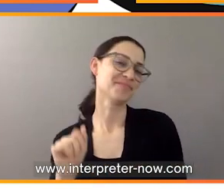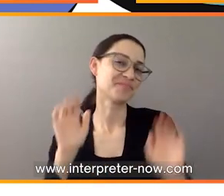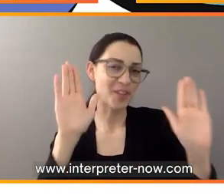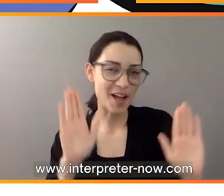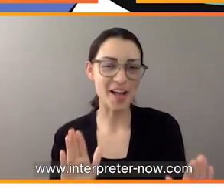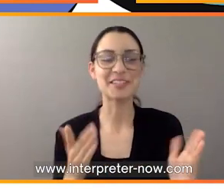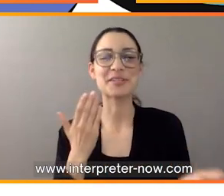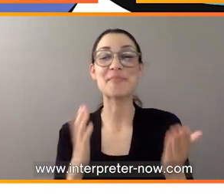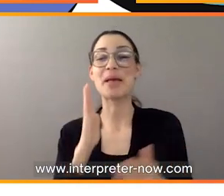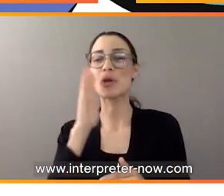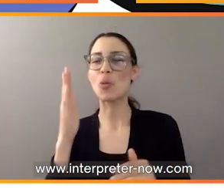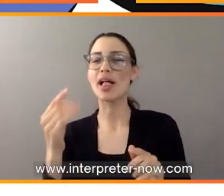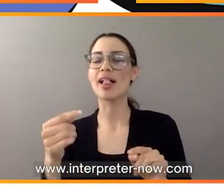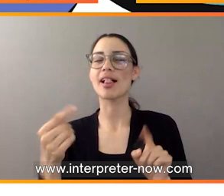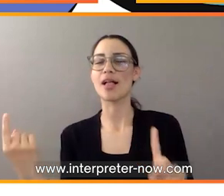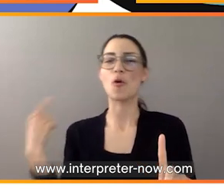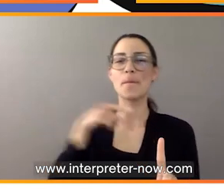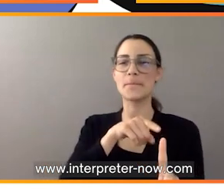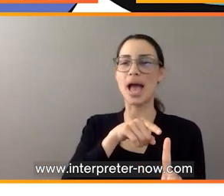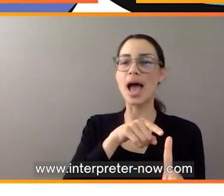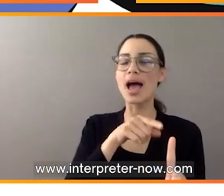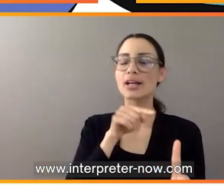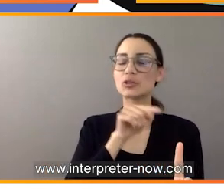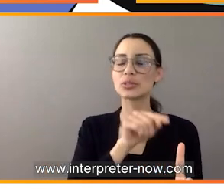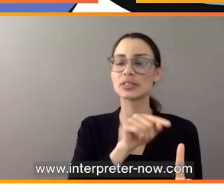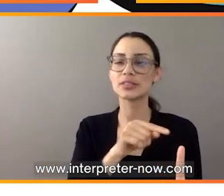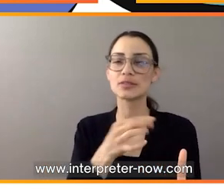to that a bit too, as we talk sure. through this.